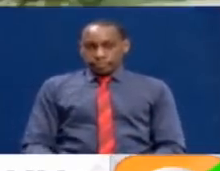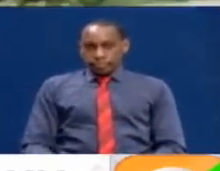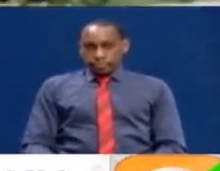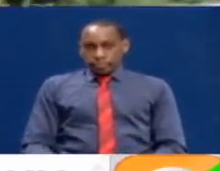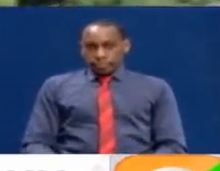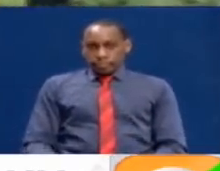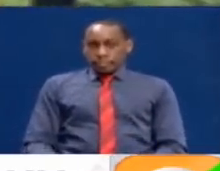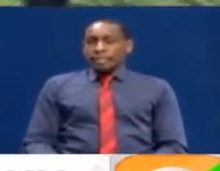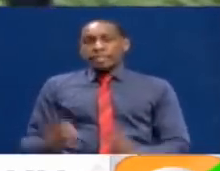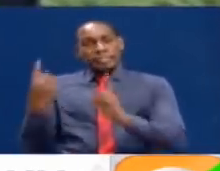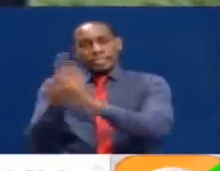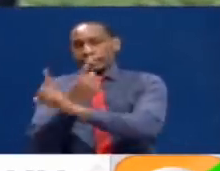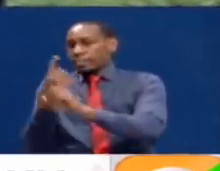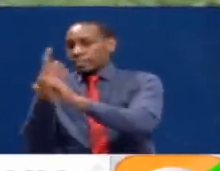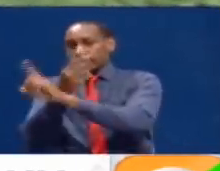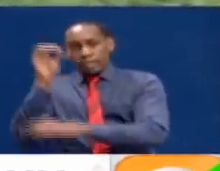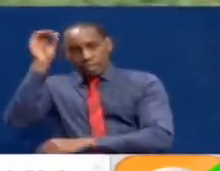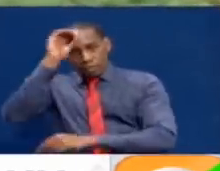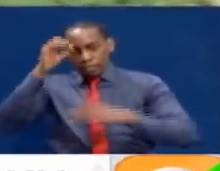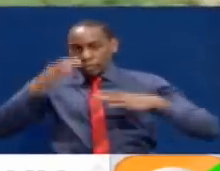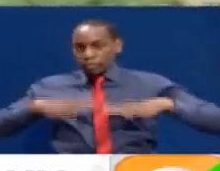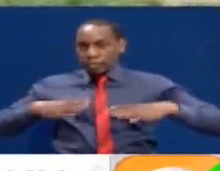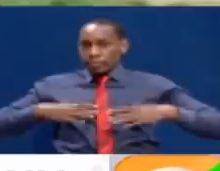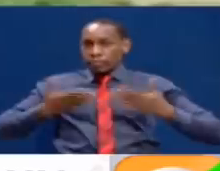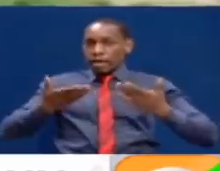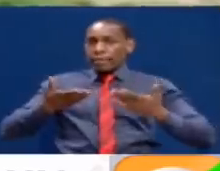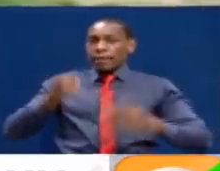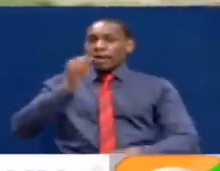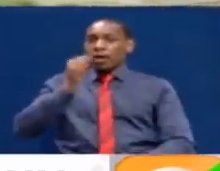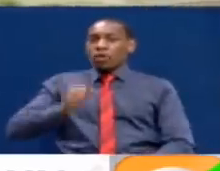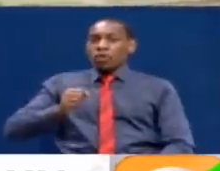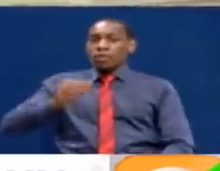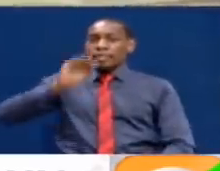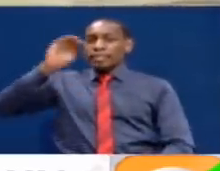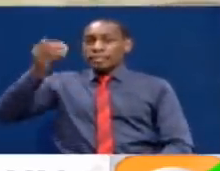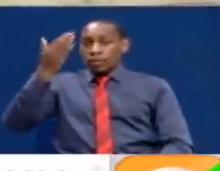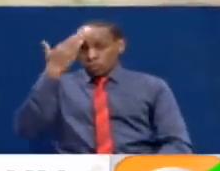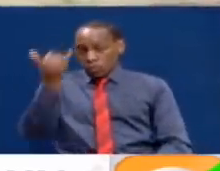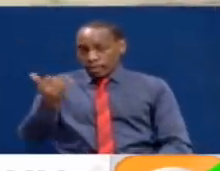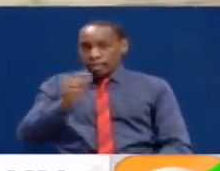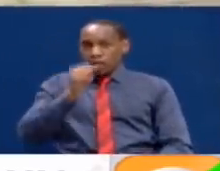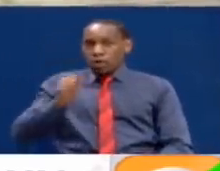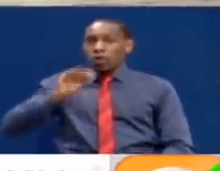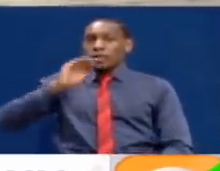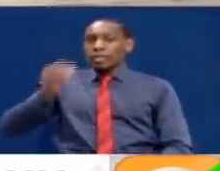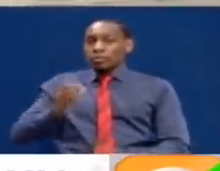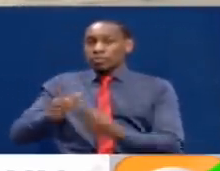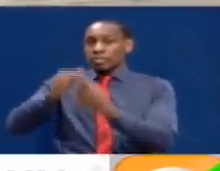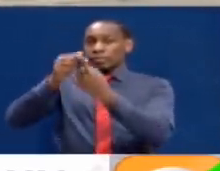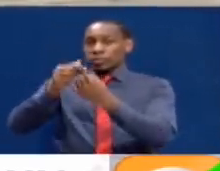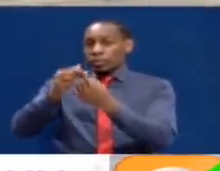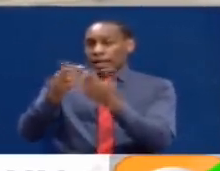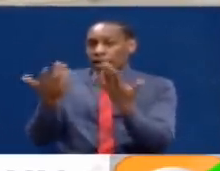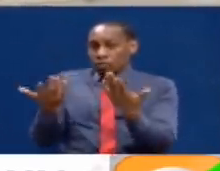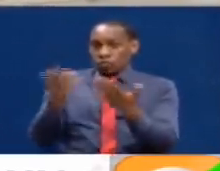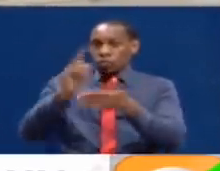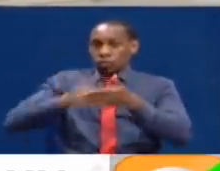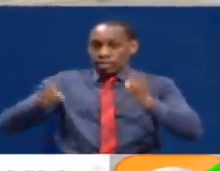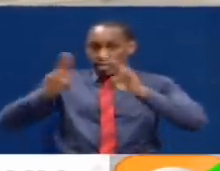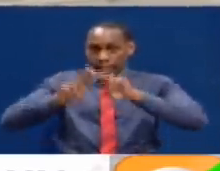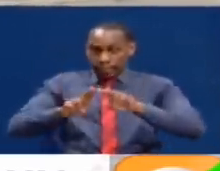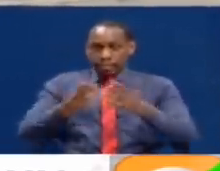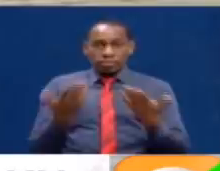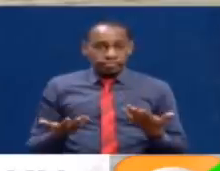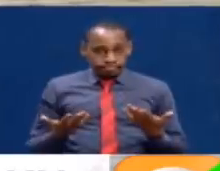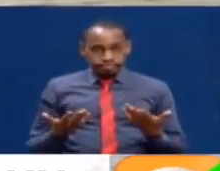Well, we got some mixed reactions from residents of Old Town, and because Old Town is a bit unique in terms of what happens